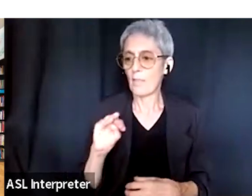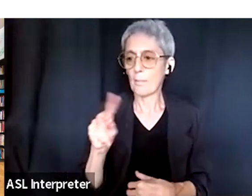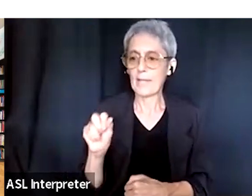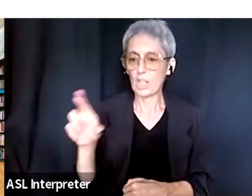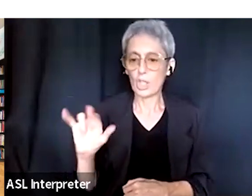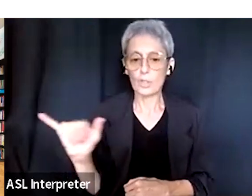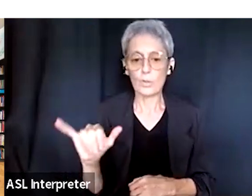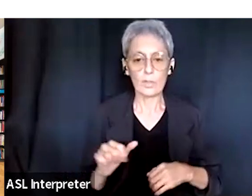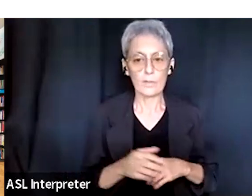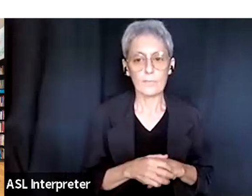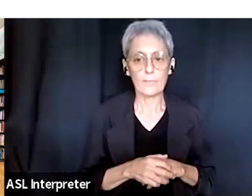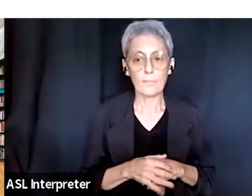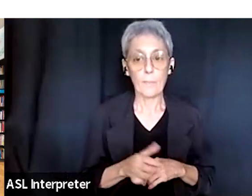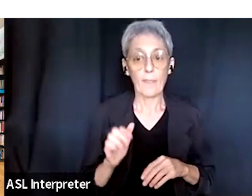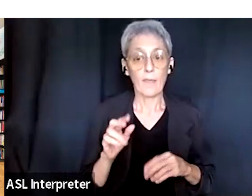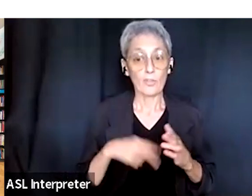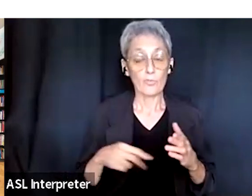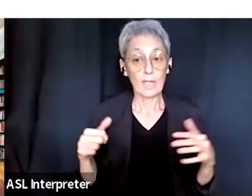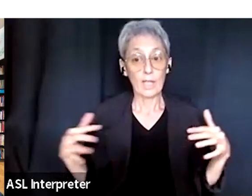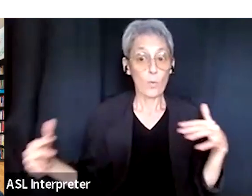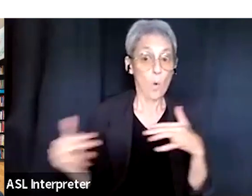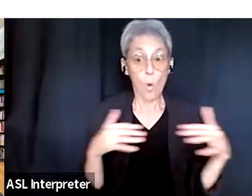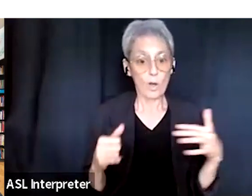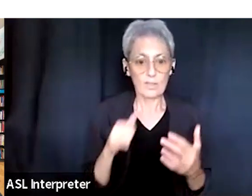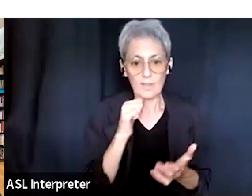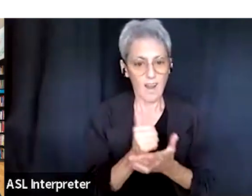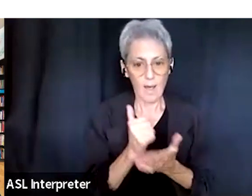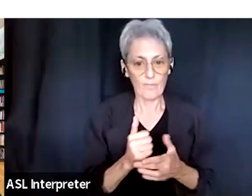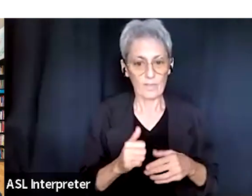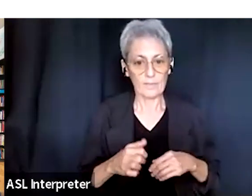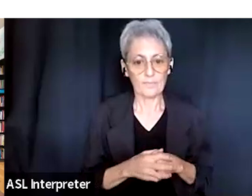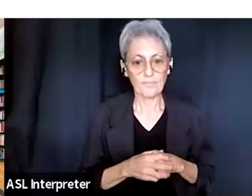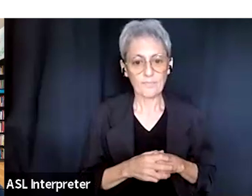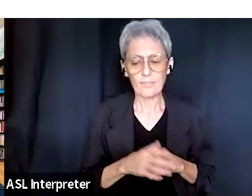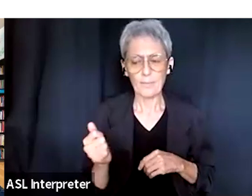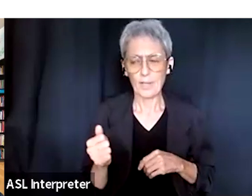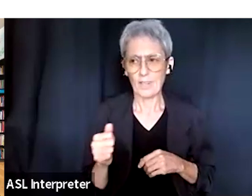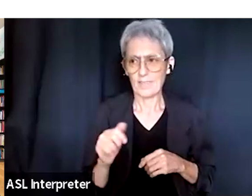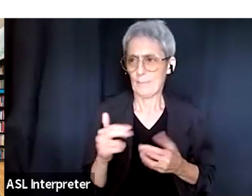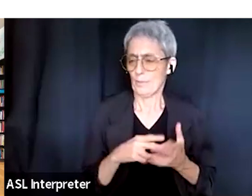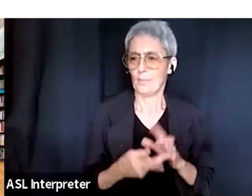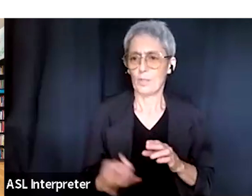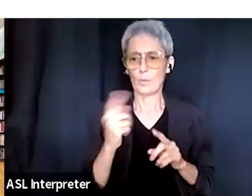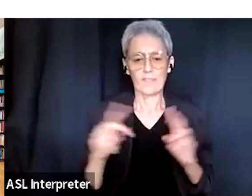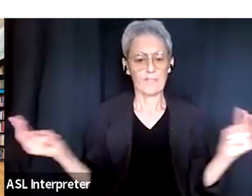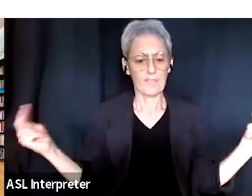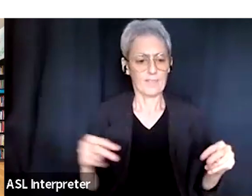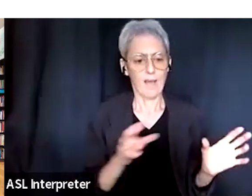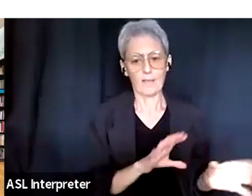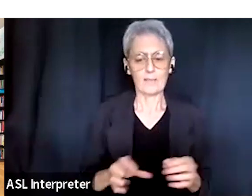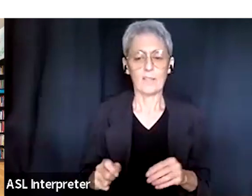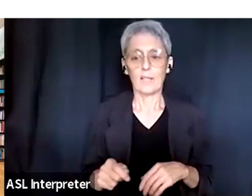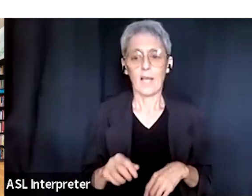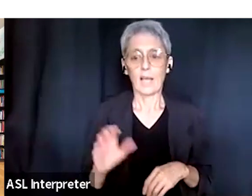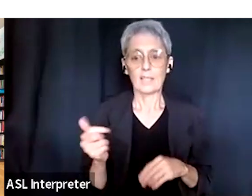the reading wars is really unhelpful, I think, because it suggests two sides, and it suggests lurching from one side to another and